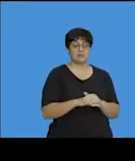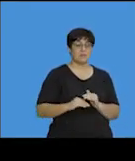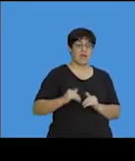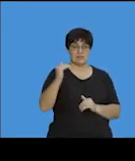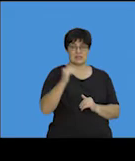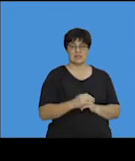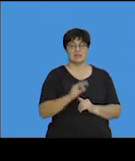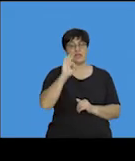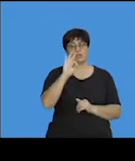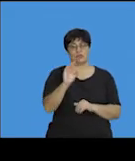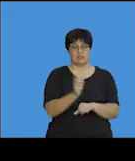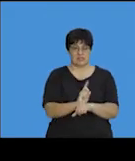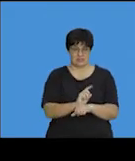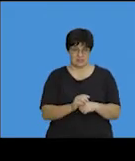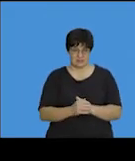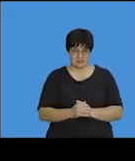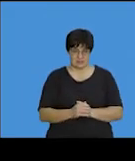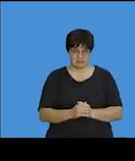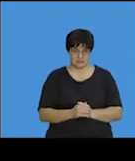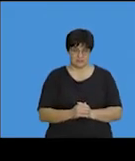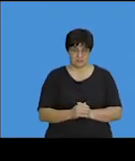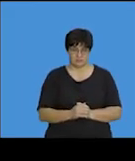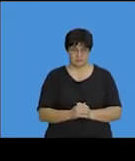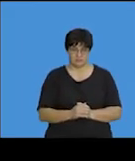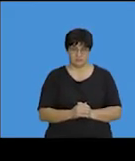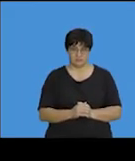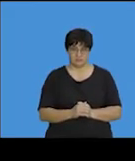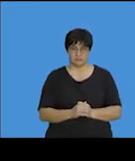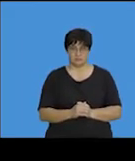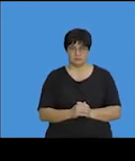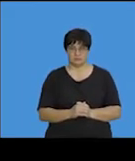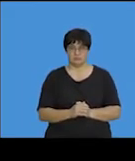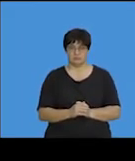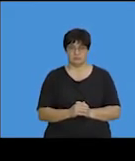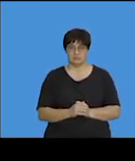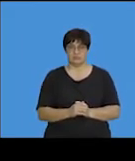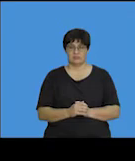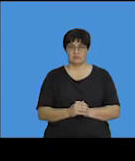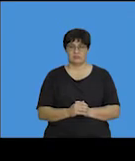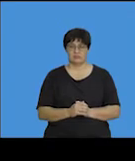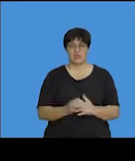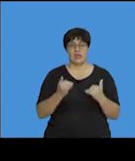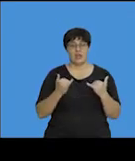it reach its maximum height? At 3 seconds. Straightforward.